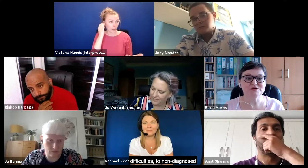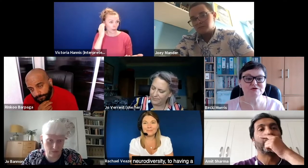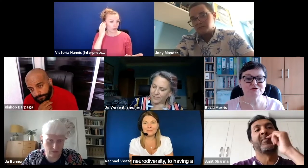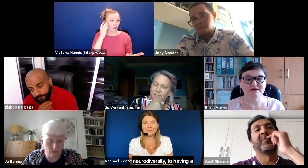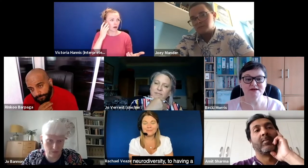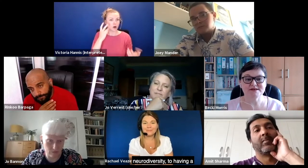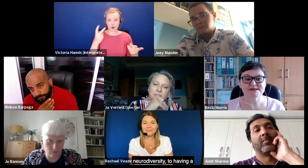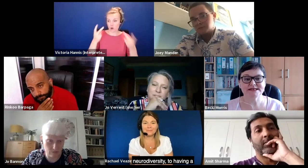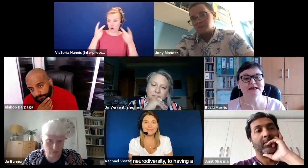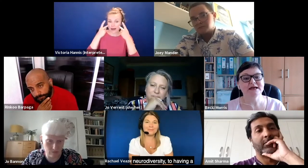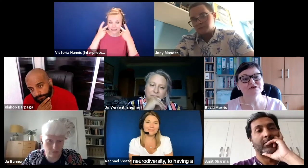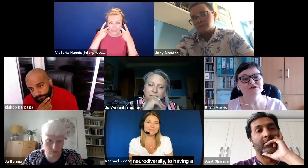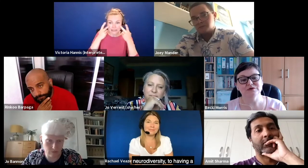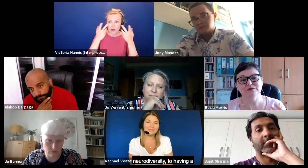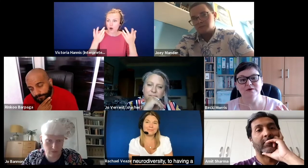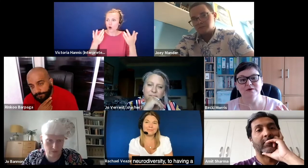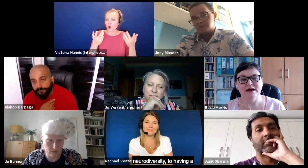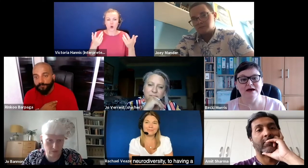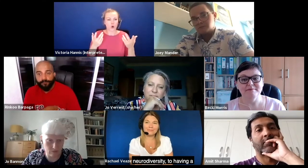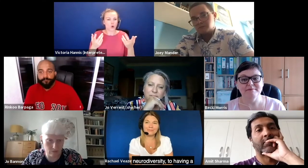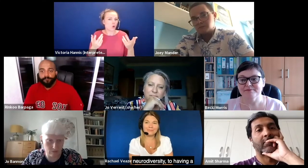non-diagnosed neurodiversity, to